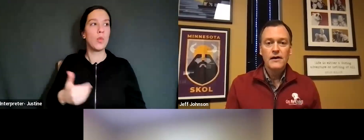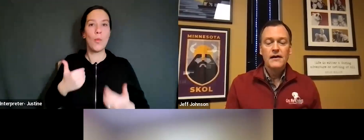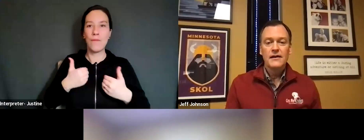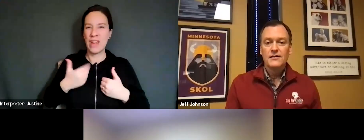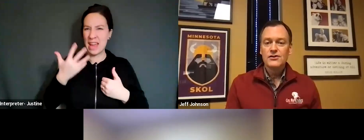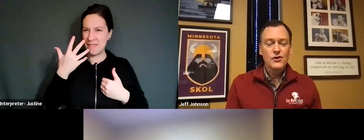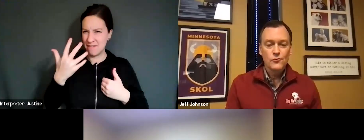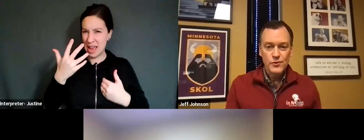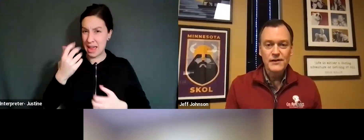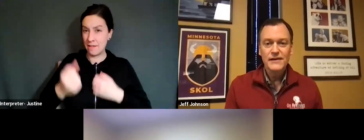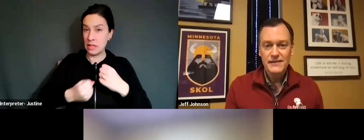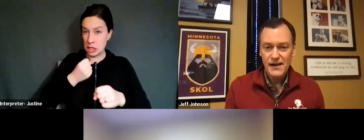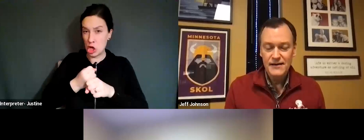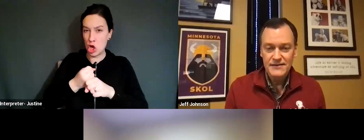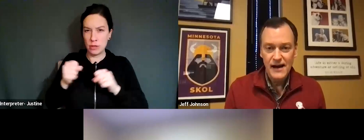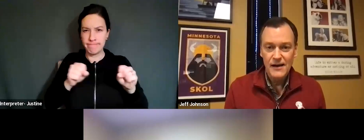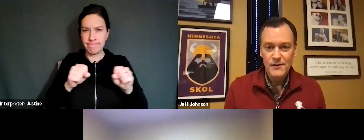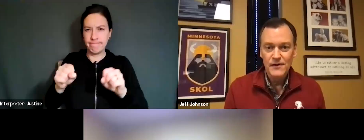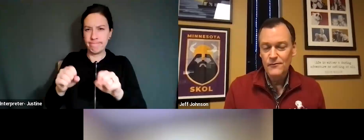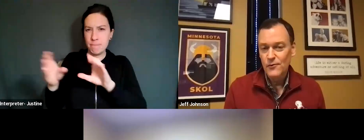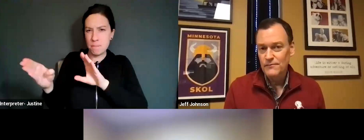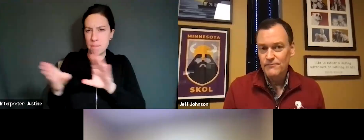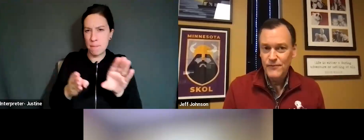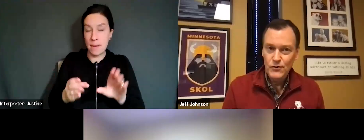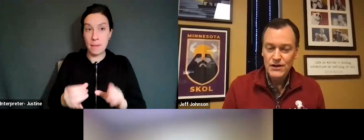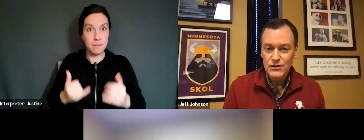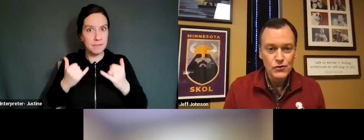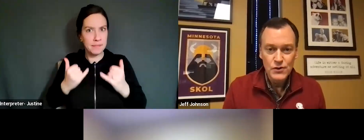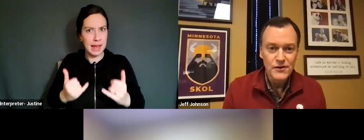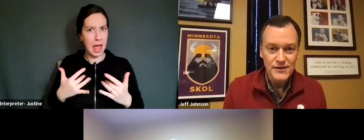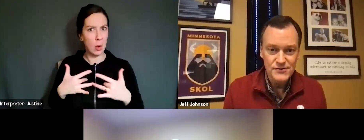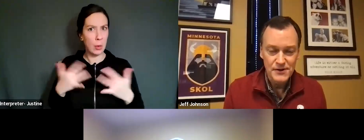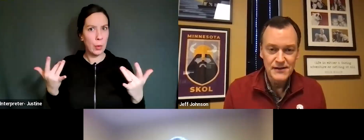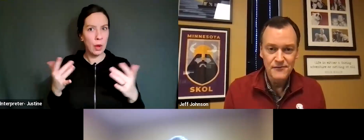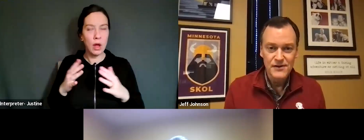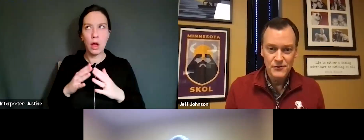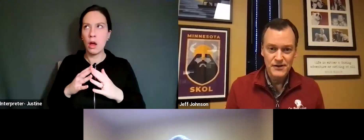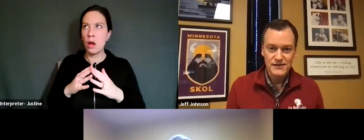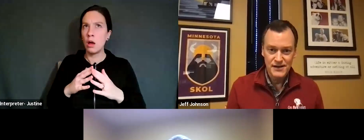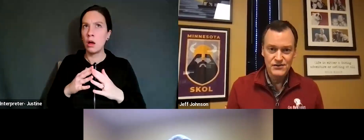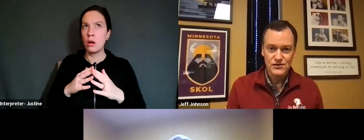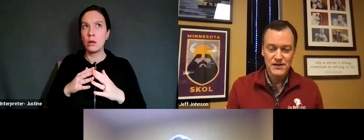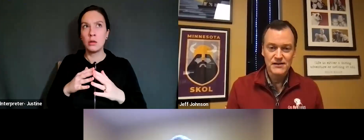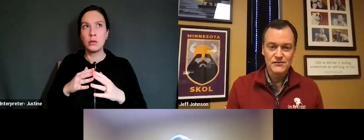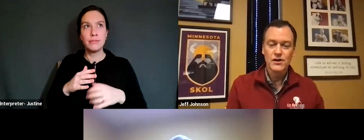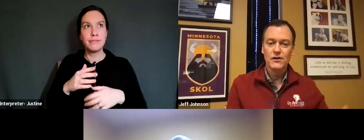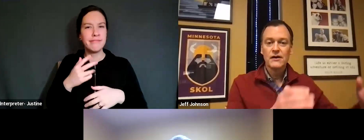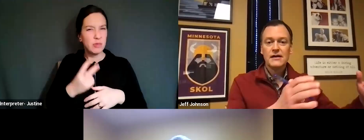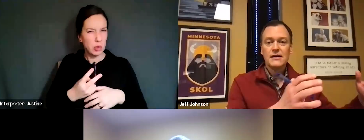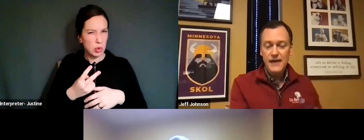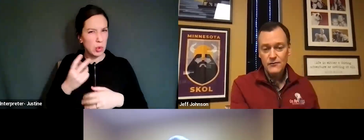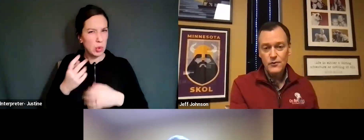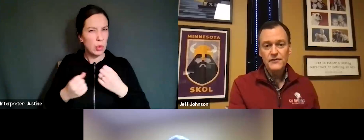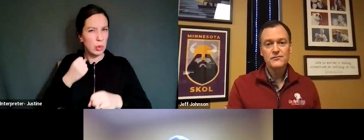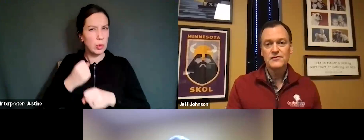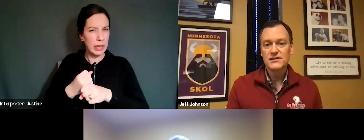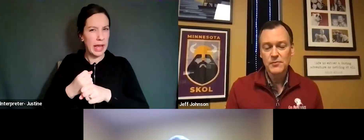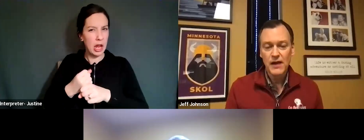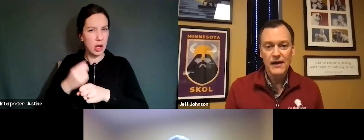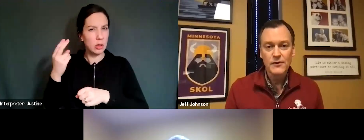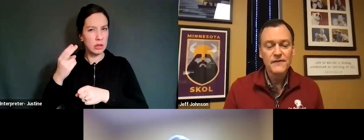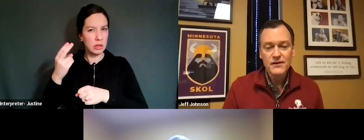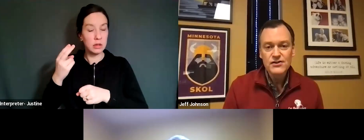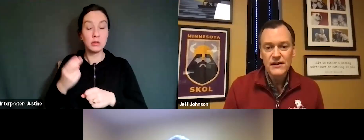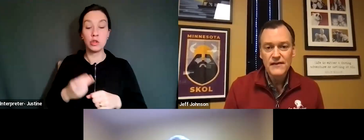now in just a really exciting time in the, 32-year history of this organization, because we are done with the